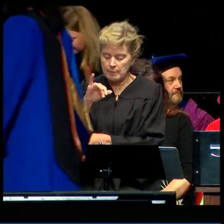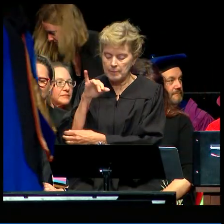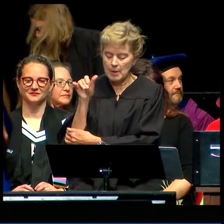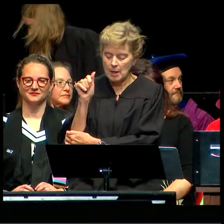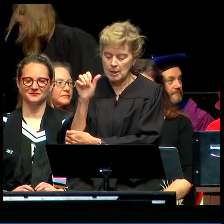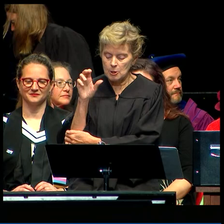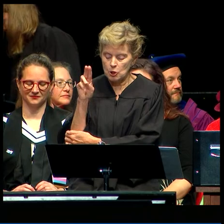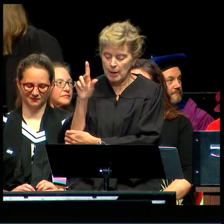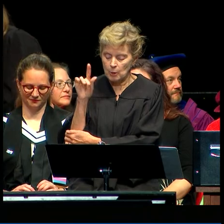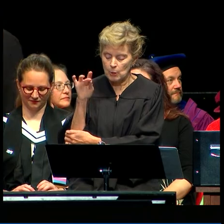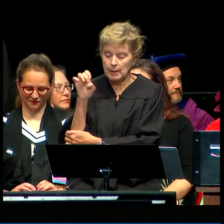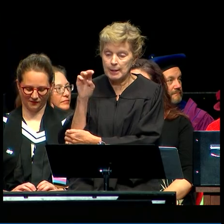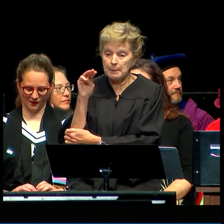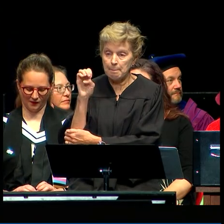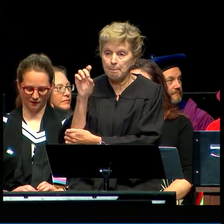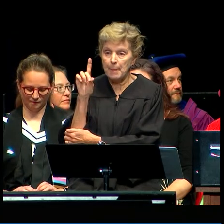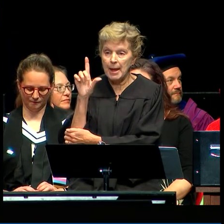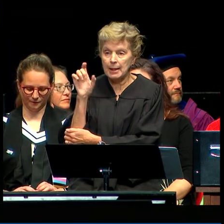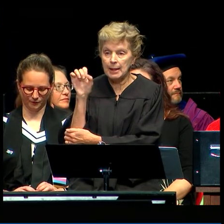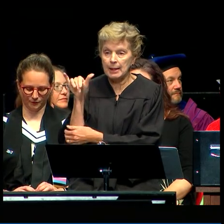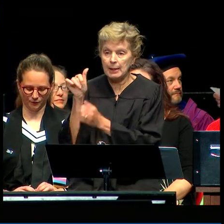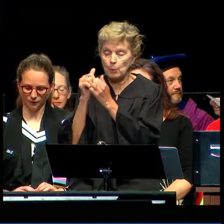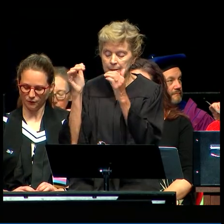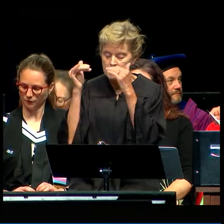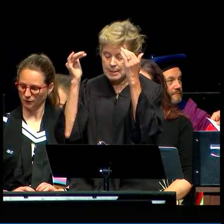Jacqueline Medley, with distinction.